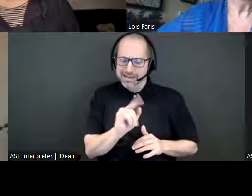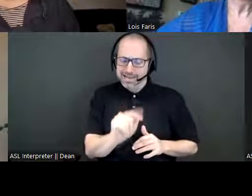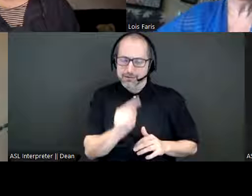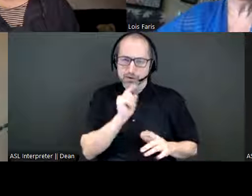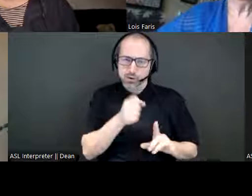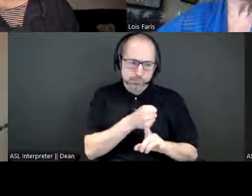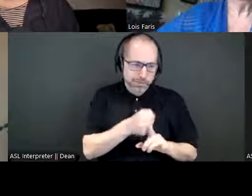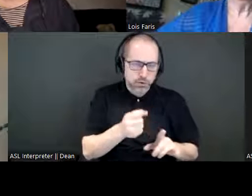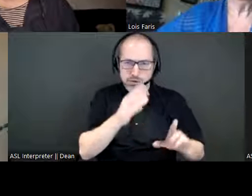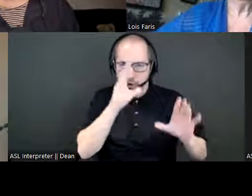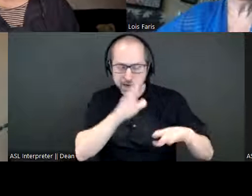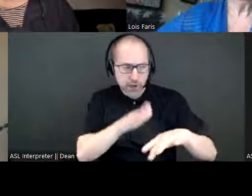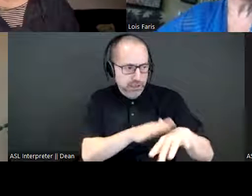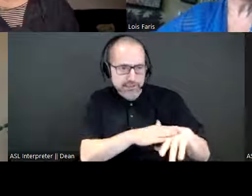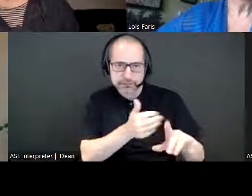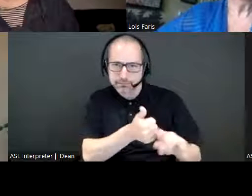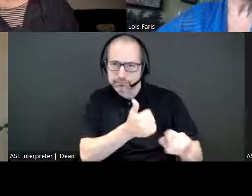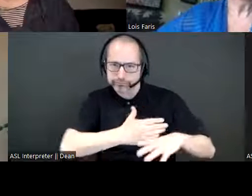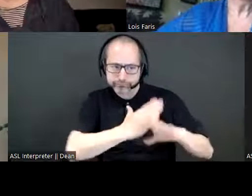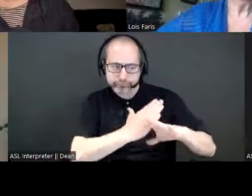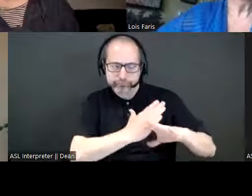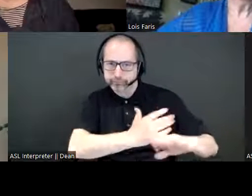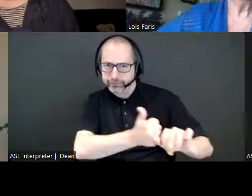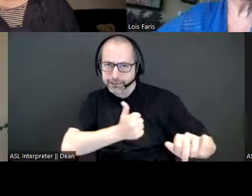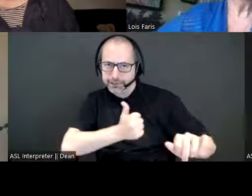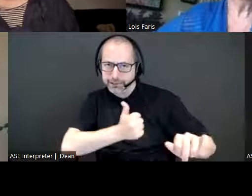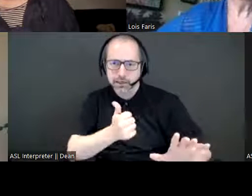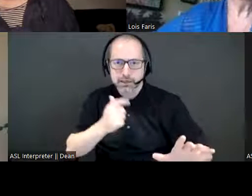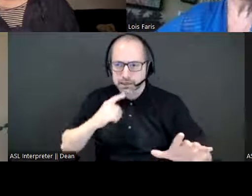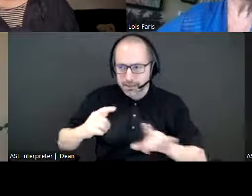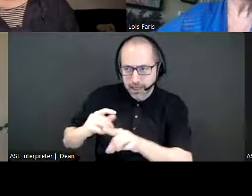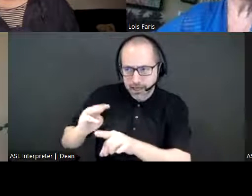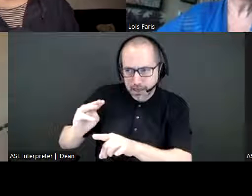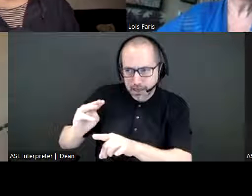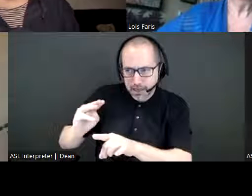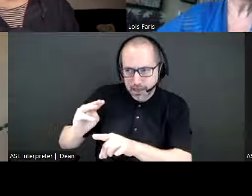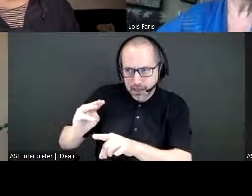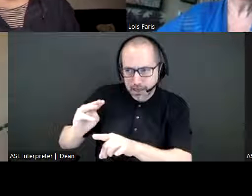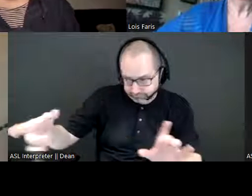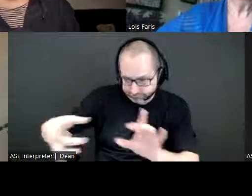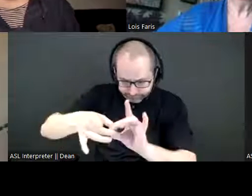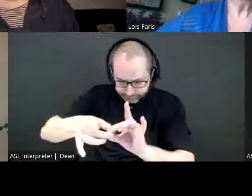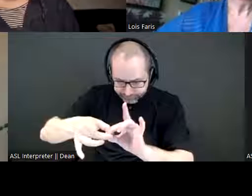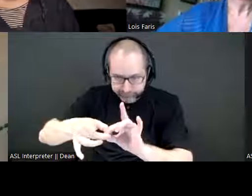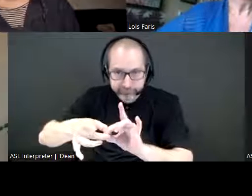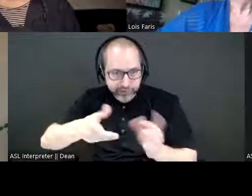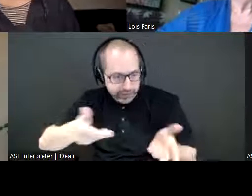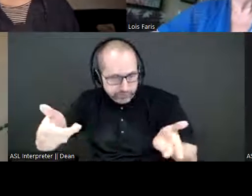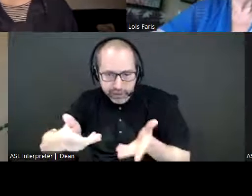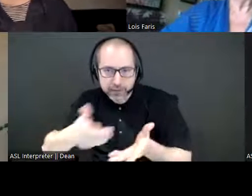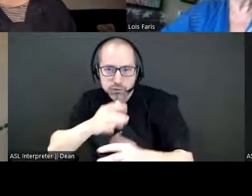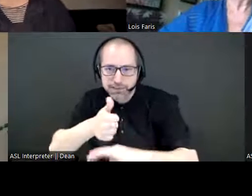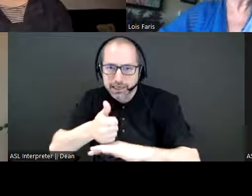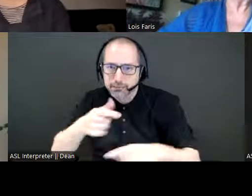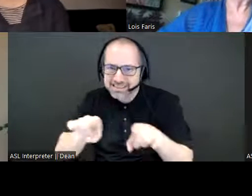prevention, Elizabeth invited Sharon to develop a similar resource specifically for teens.